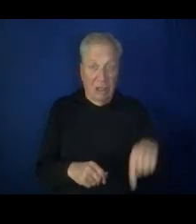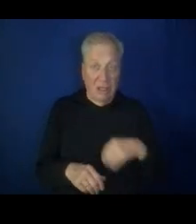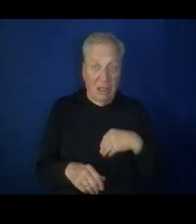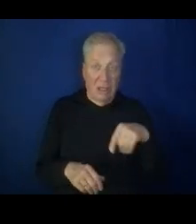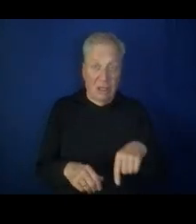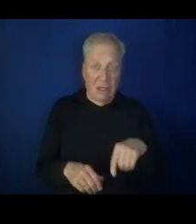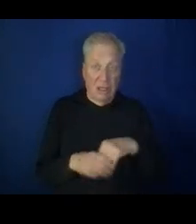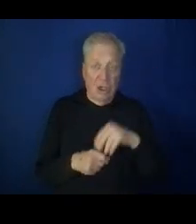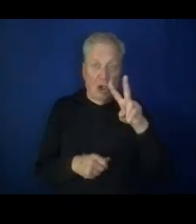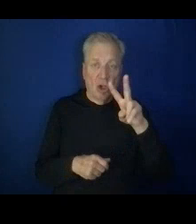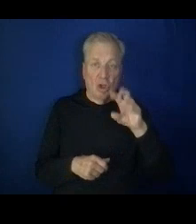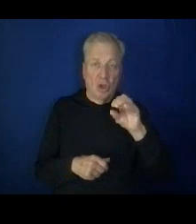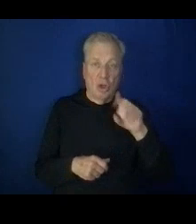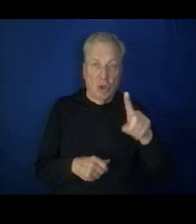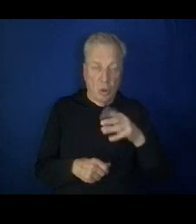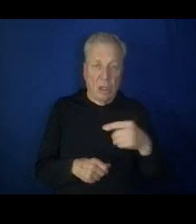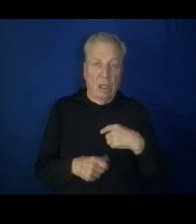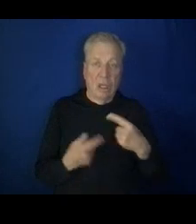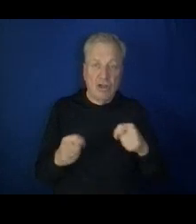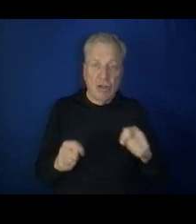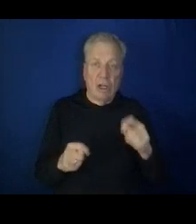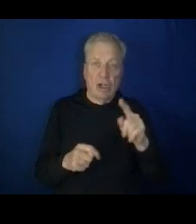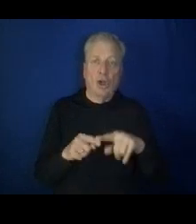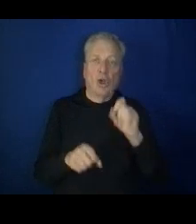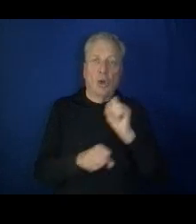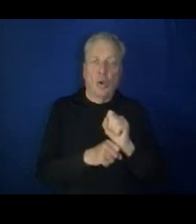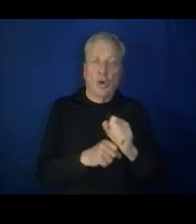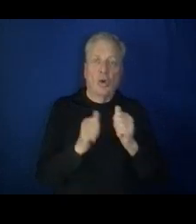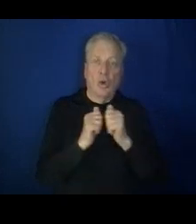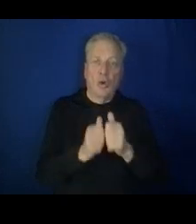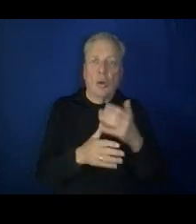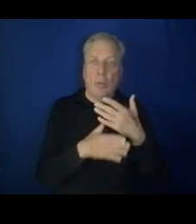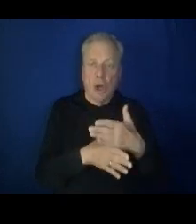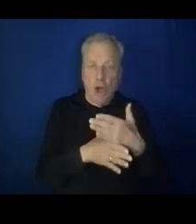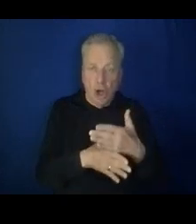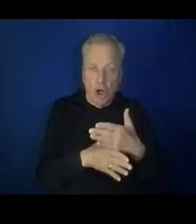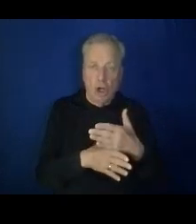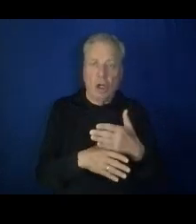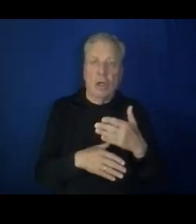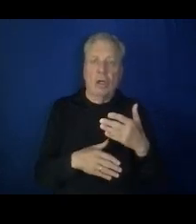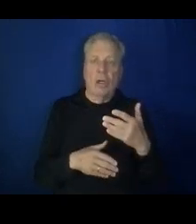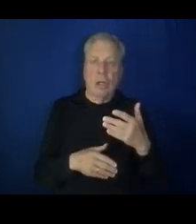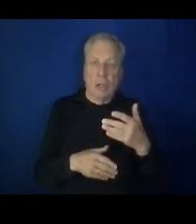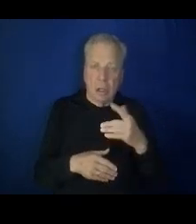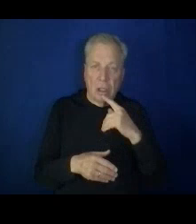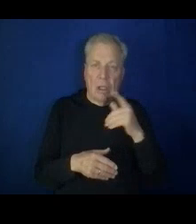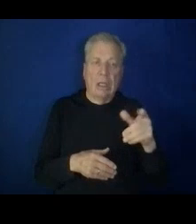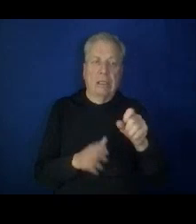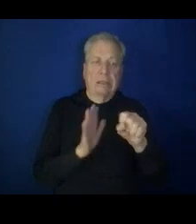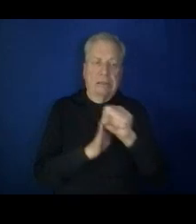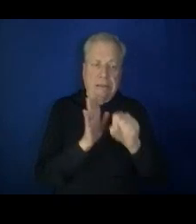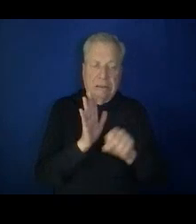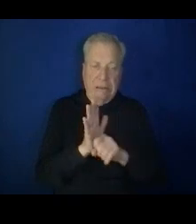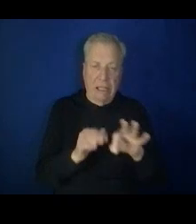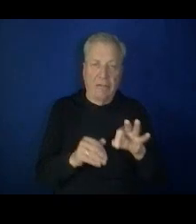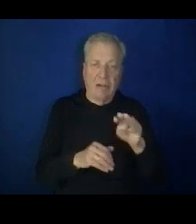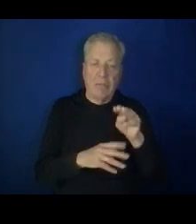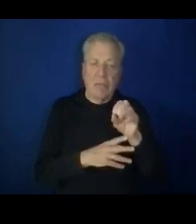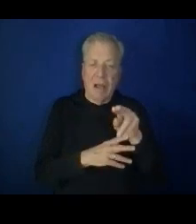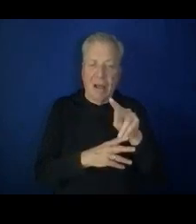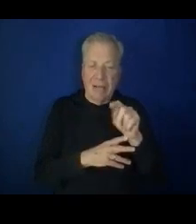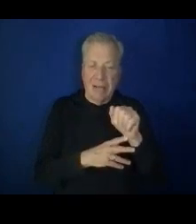2001, been spent trying to work with our partner, which at first was the state of Montana and the Forest